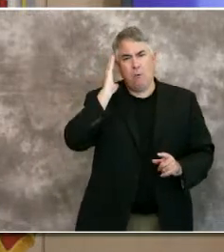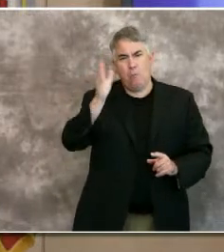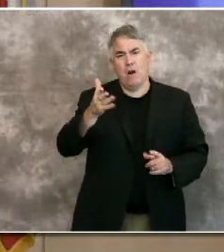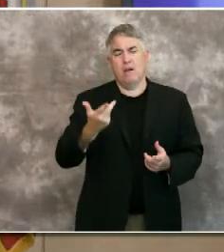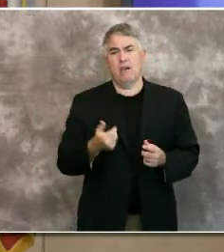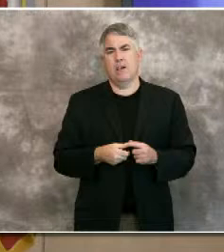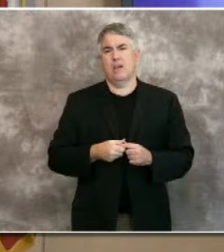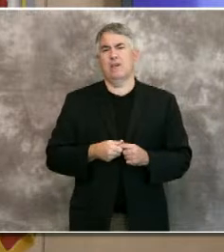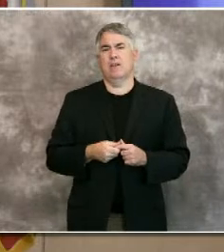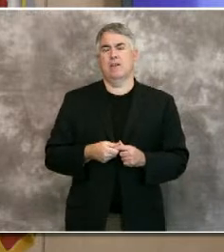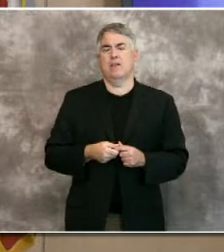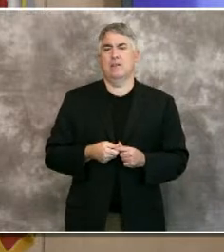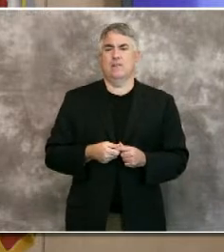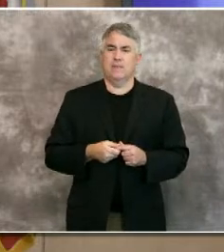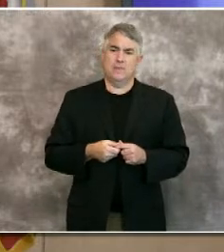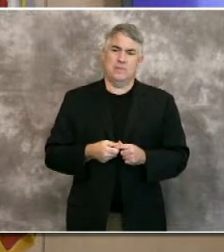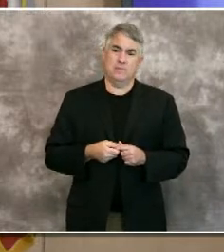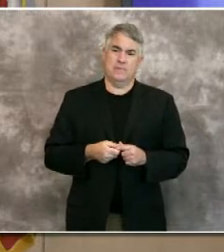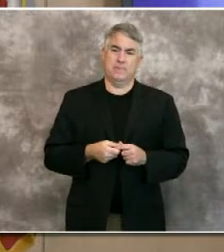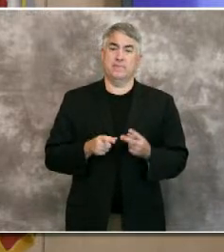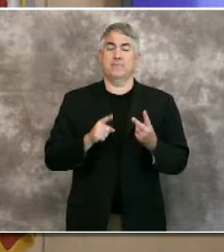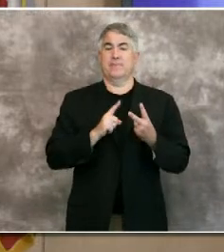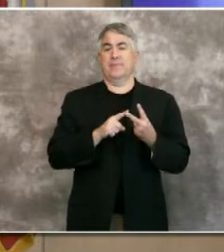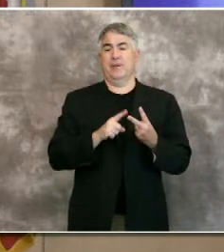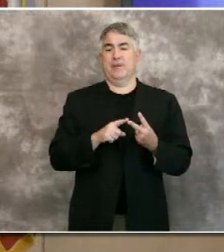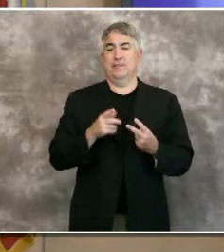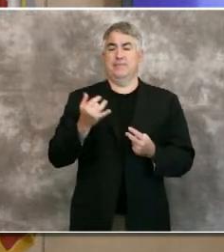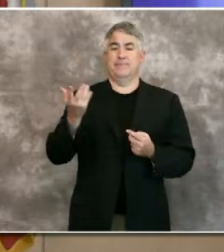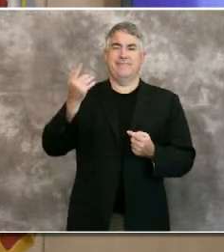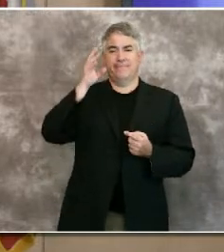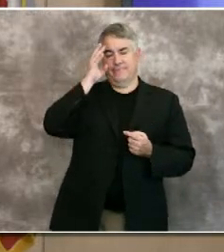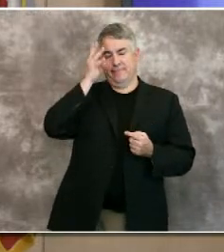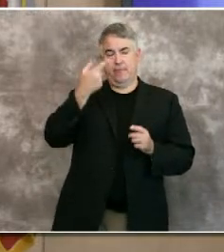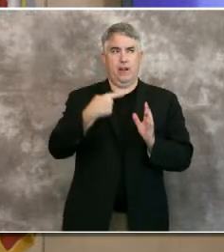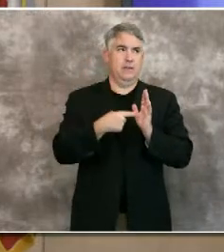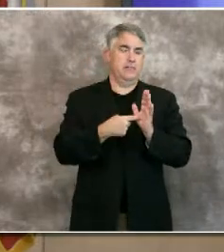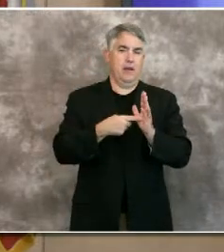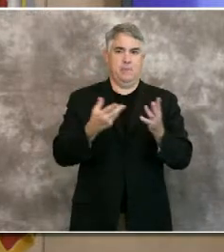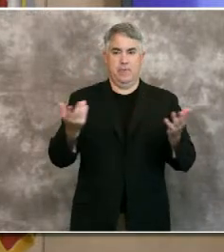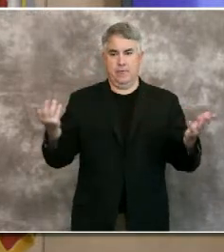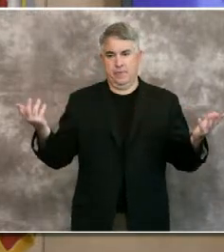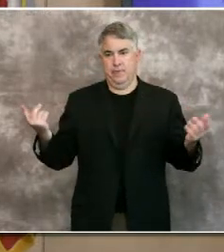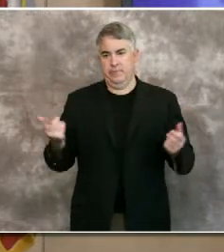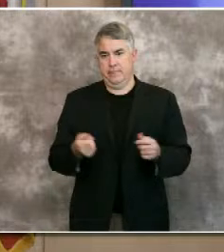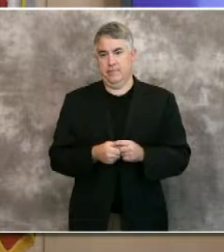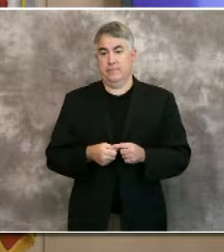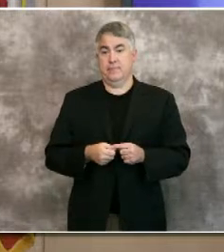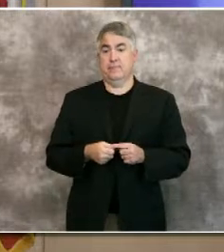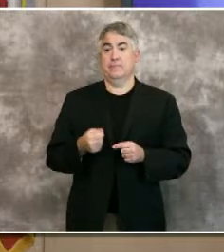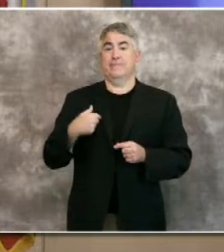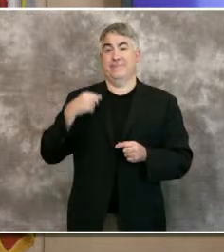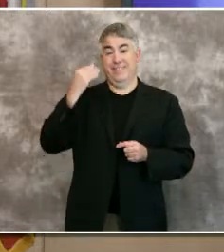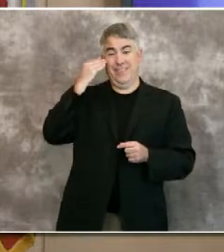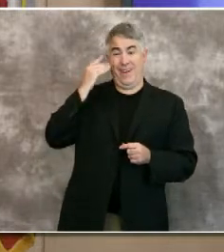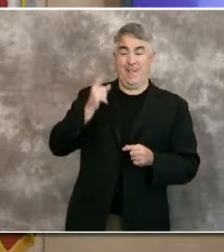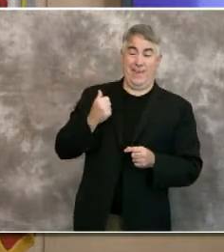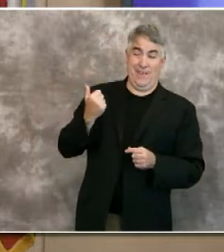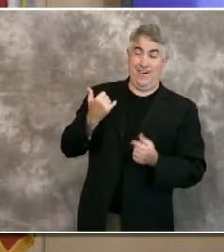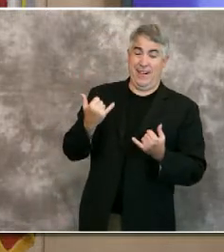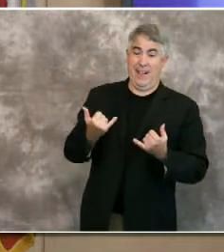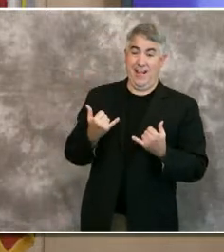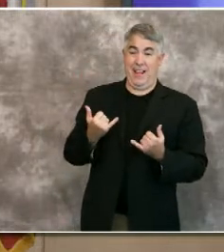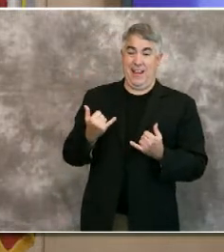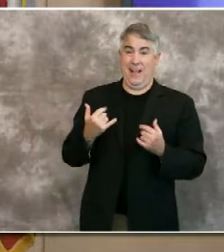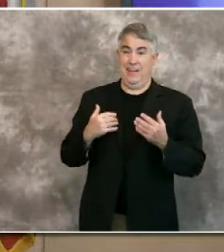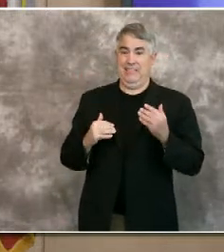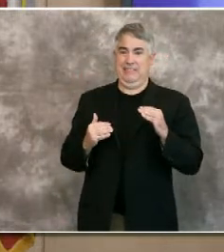terms of what we're doing. On the second one, it really is a hypothetical that we would be irresponsible to comment on. We know today that we crossed a trigger, we